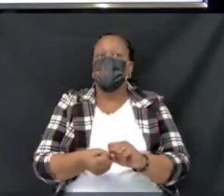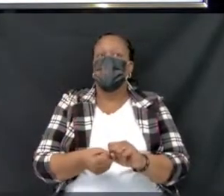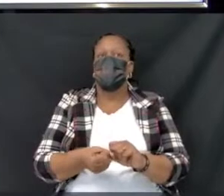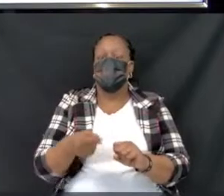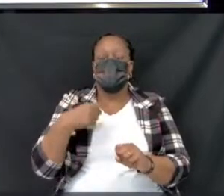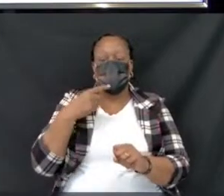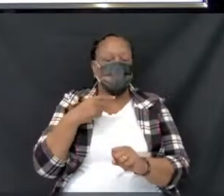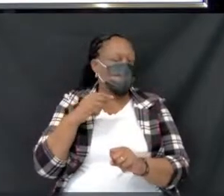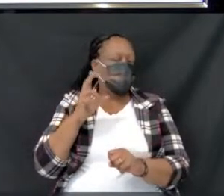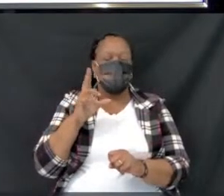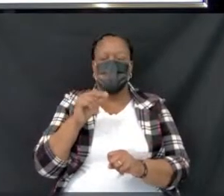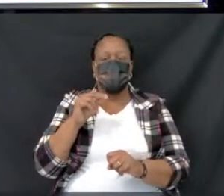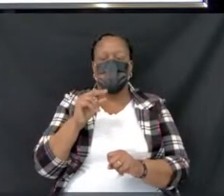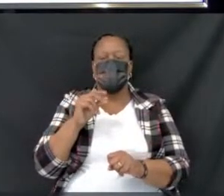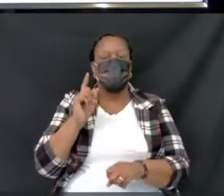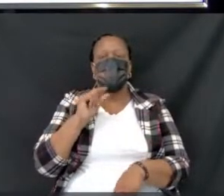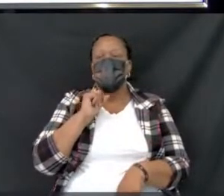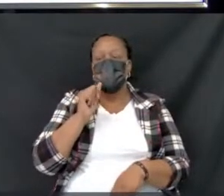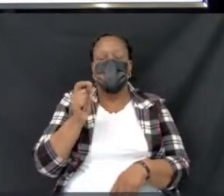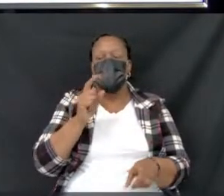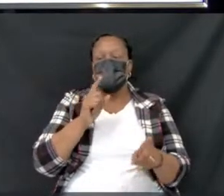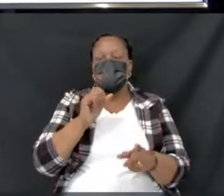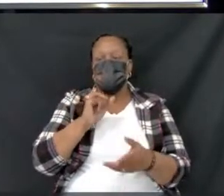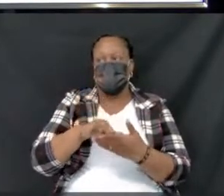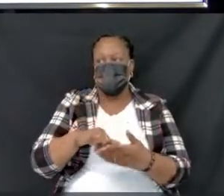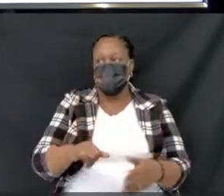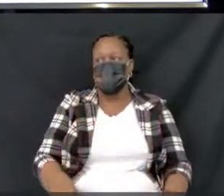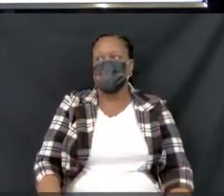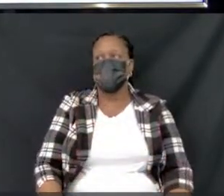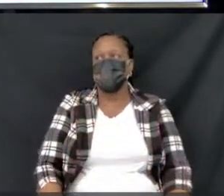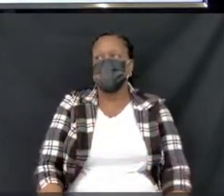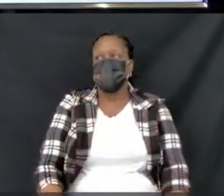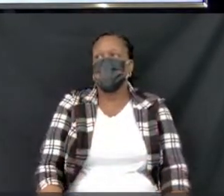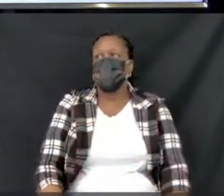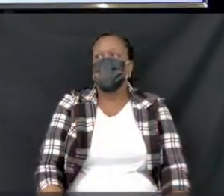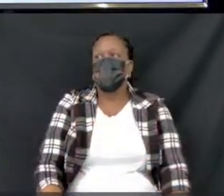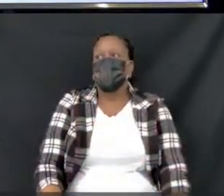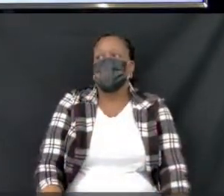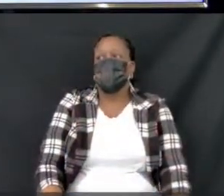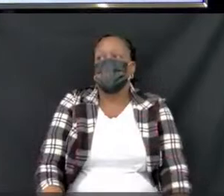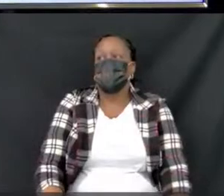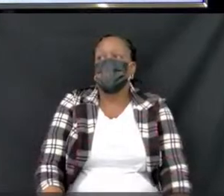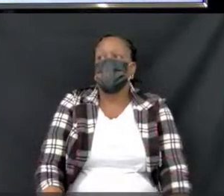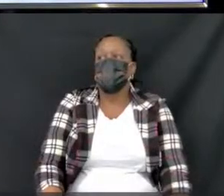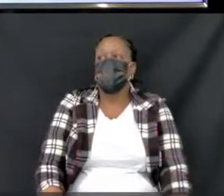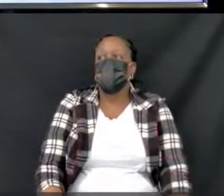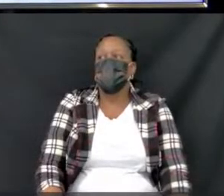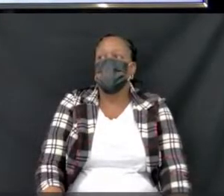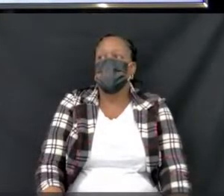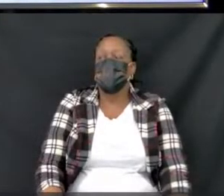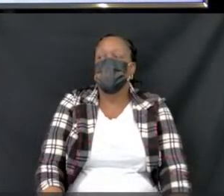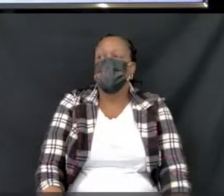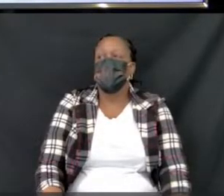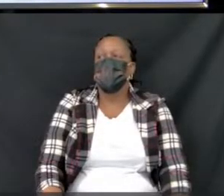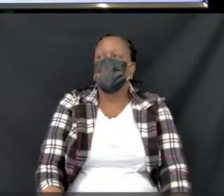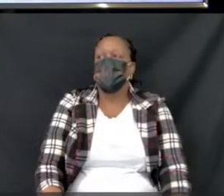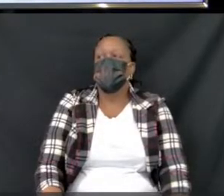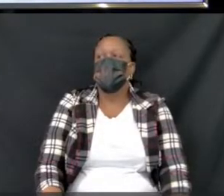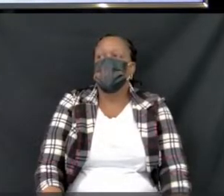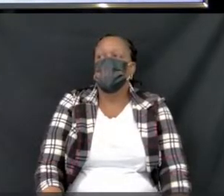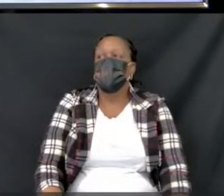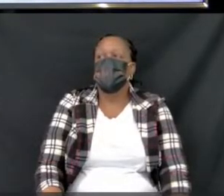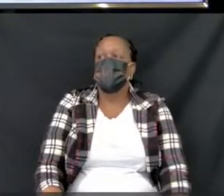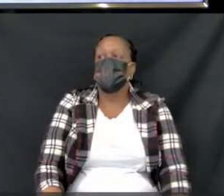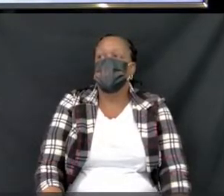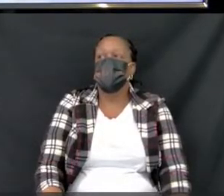of not coming to our ports, or our port here in St. Kitts and Nevis to dock, because they realize they're already gone